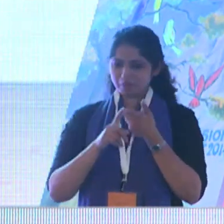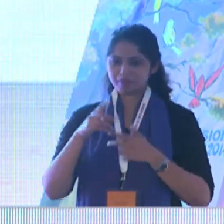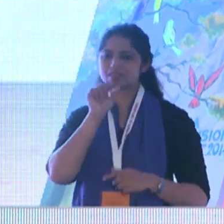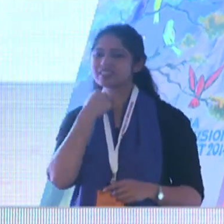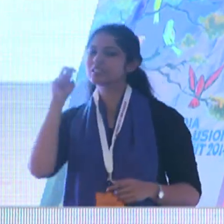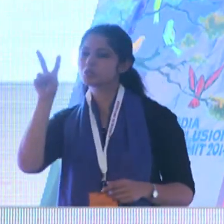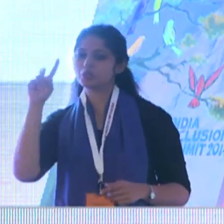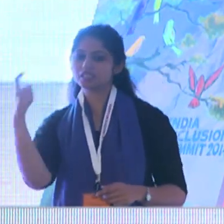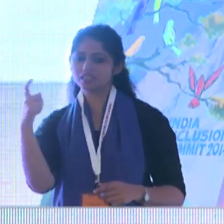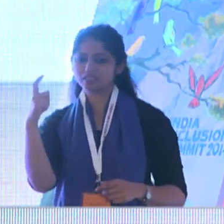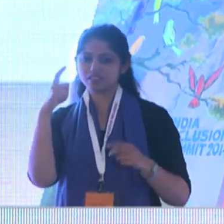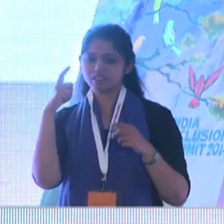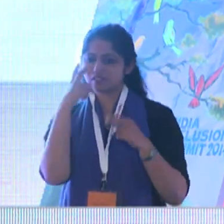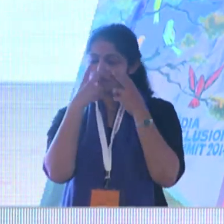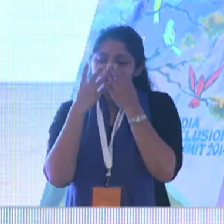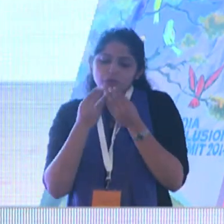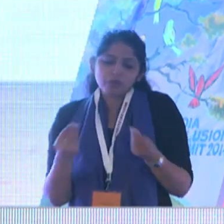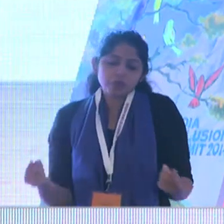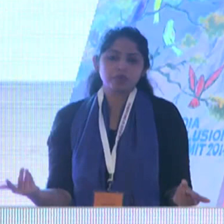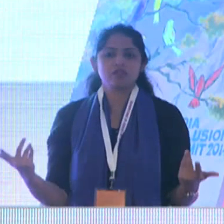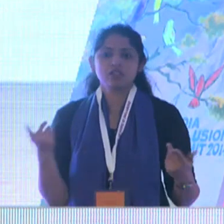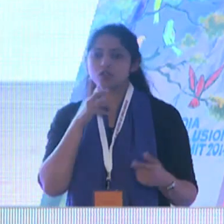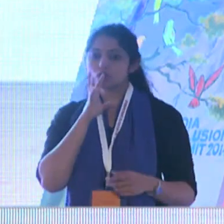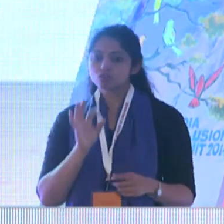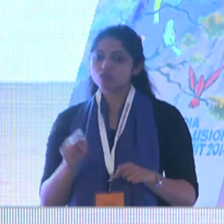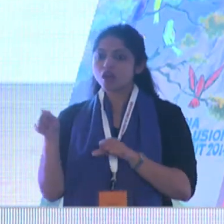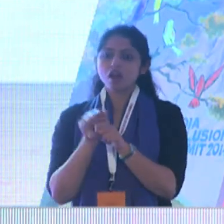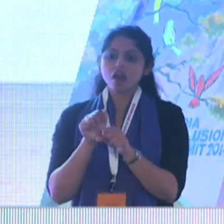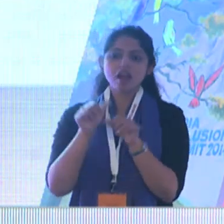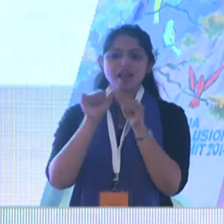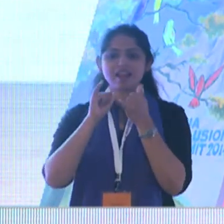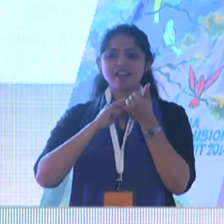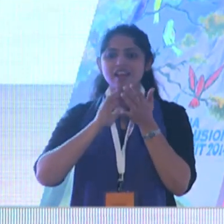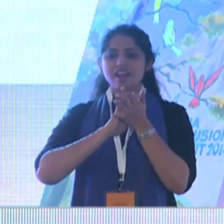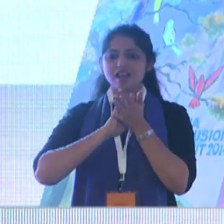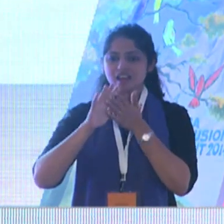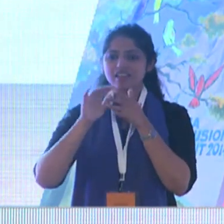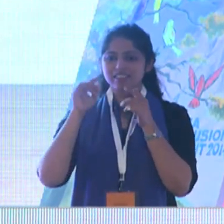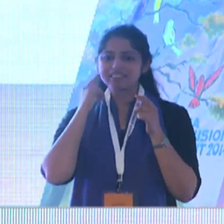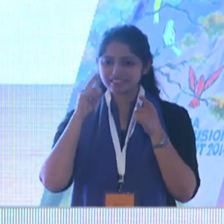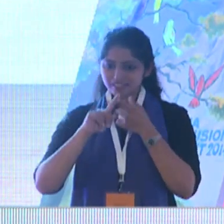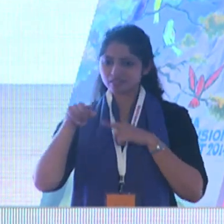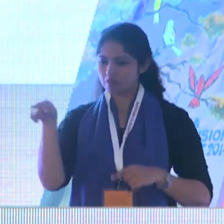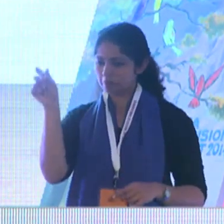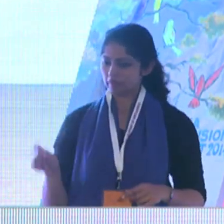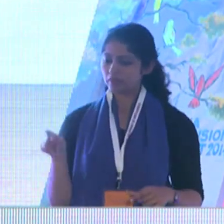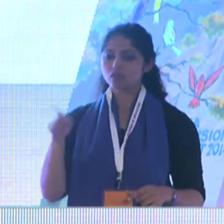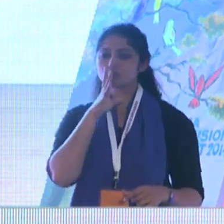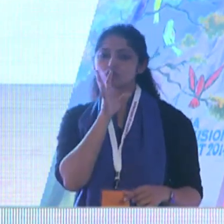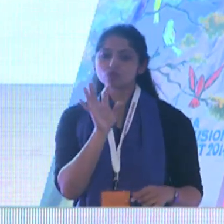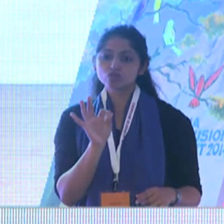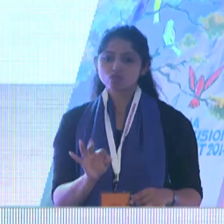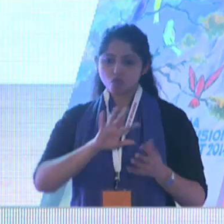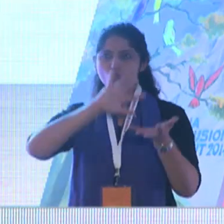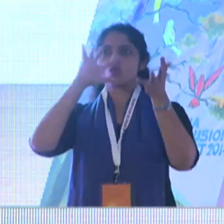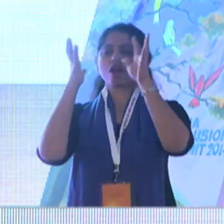age of 21, he had completely lost his eyesight. The amazing thing about Ashish is that today he is one of the